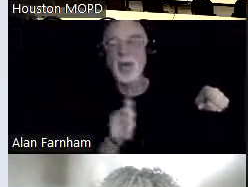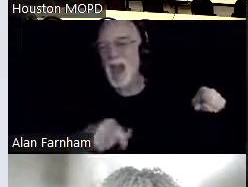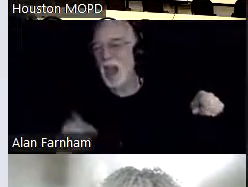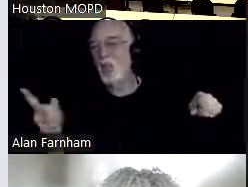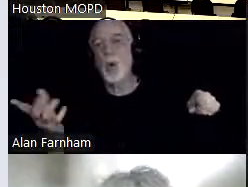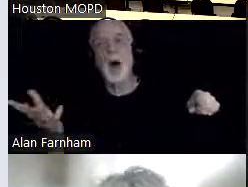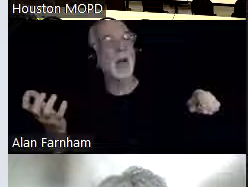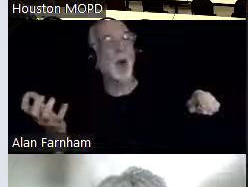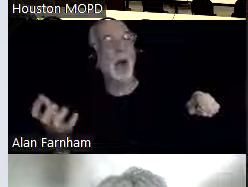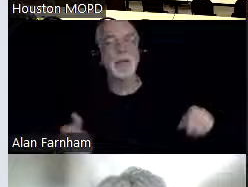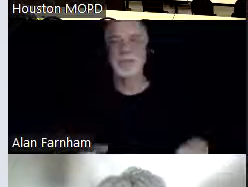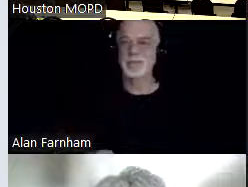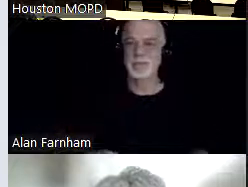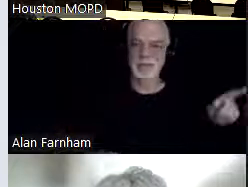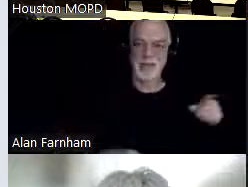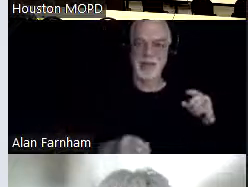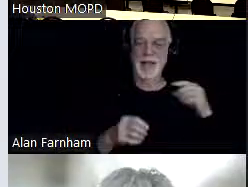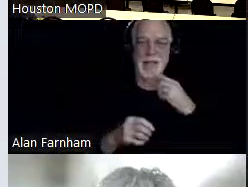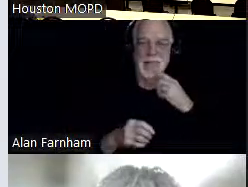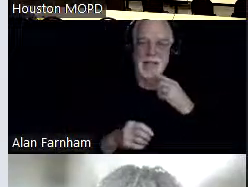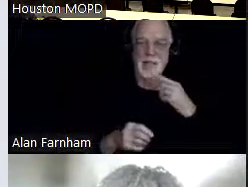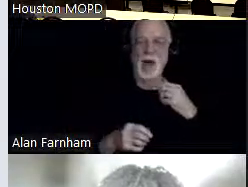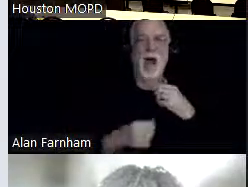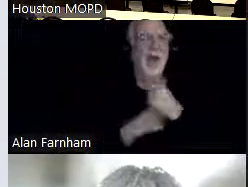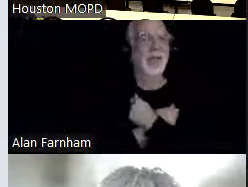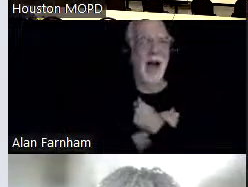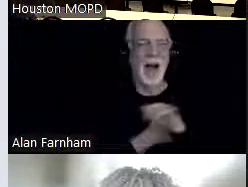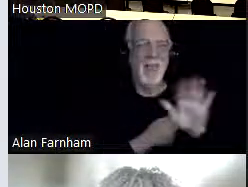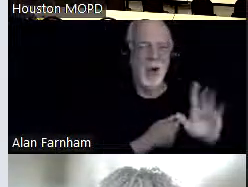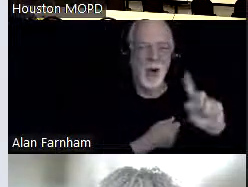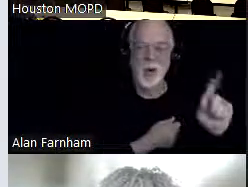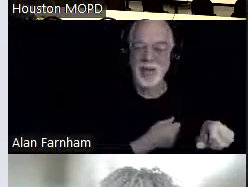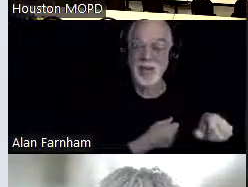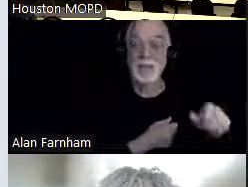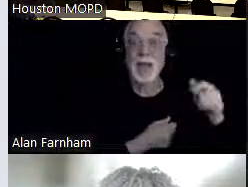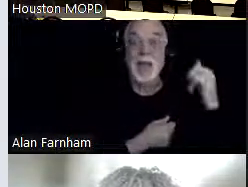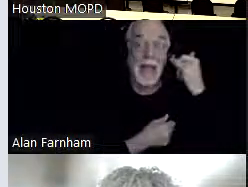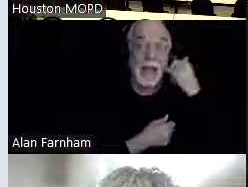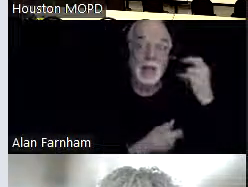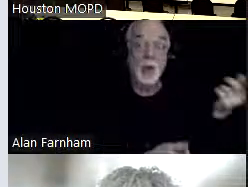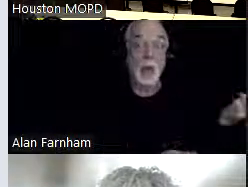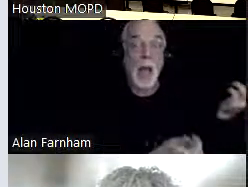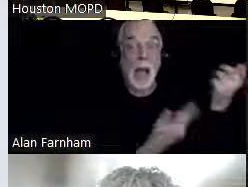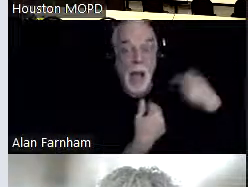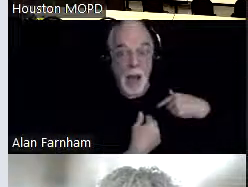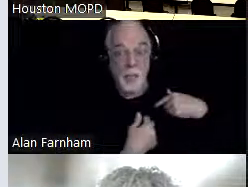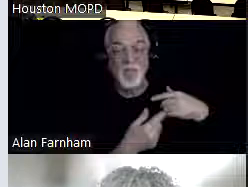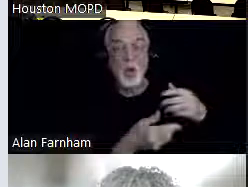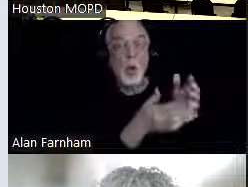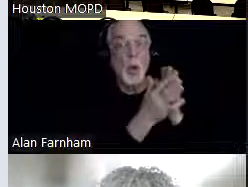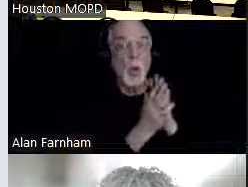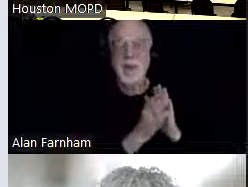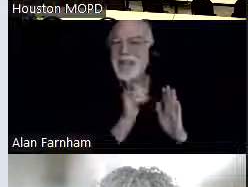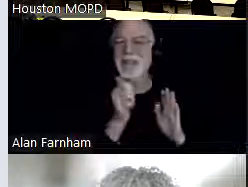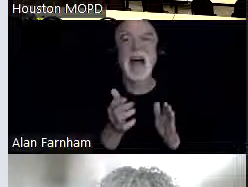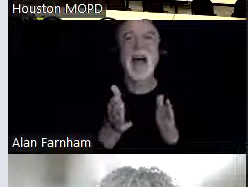Yeah. When I say that anybody asking for an accommodation should come in with more than just a request,